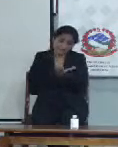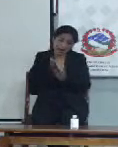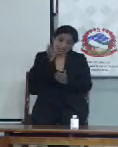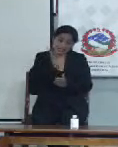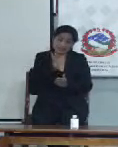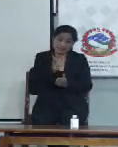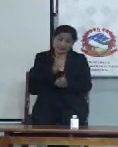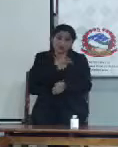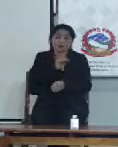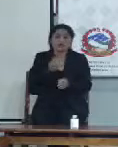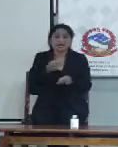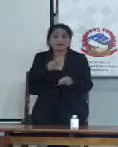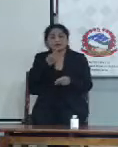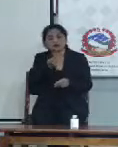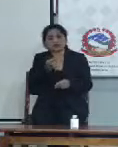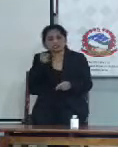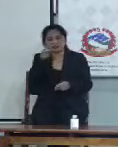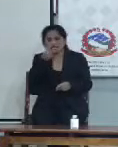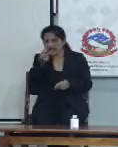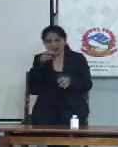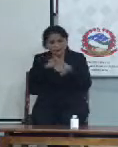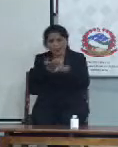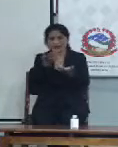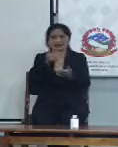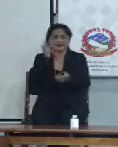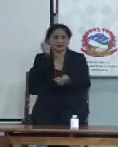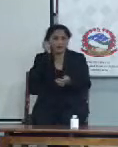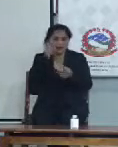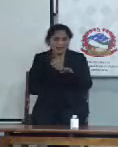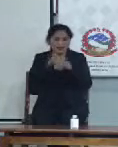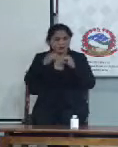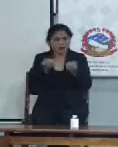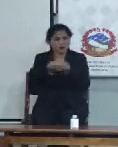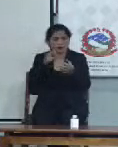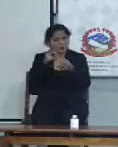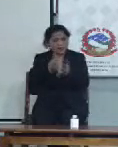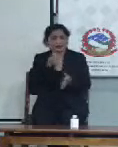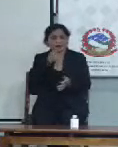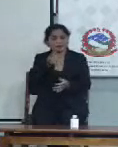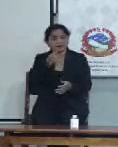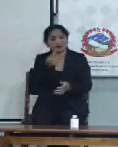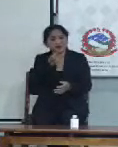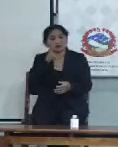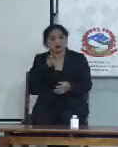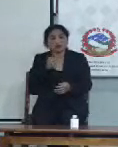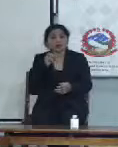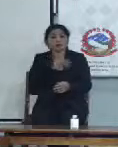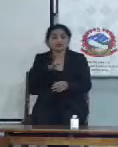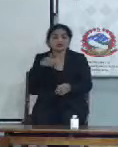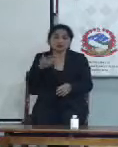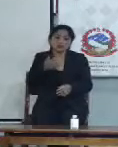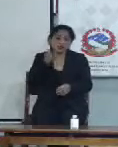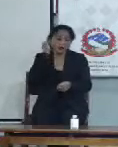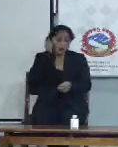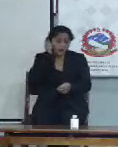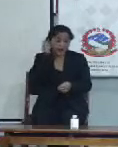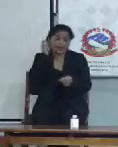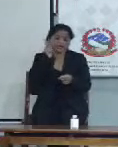sets, then don't it go in a telephone or gadget addictions? What ministry is thinking on that